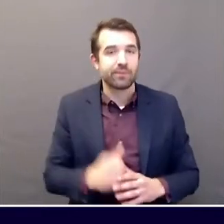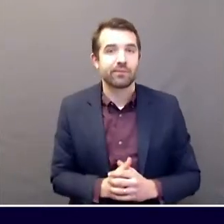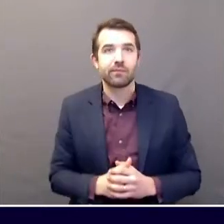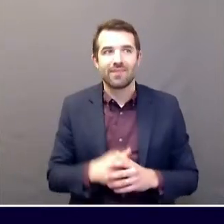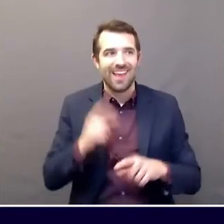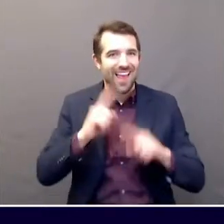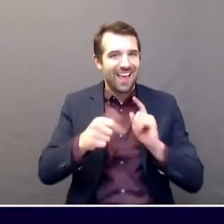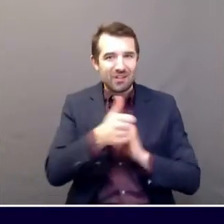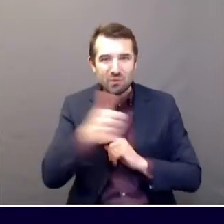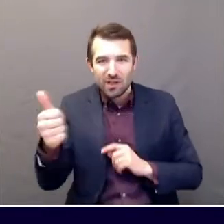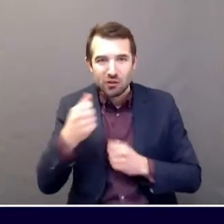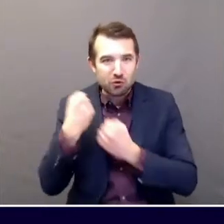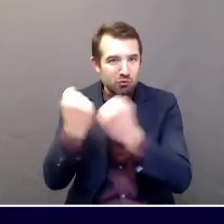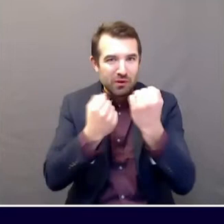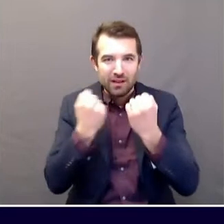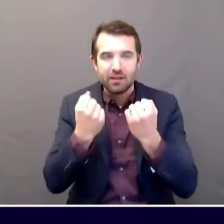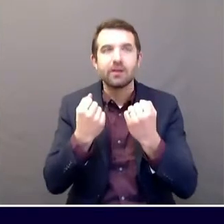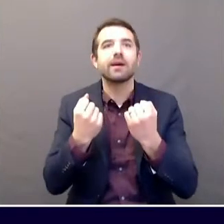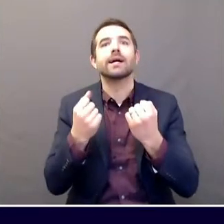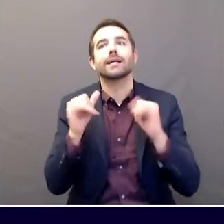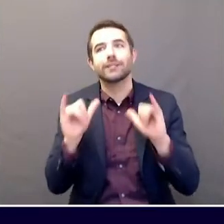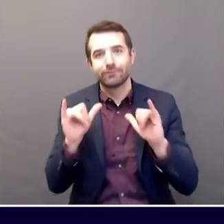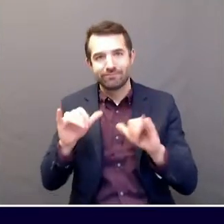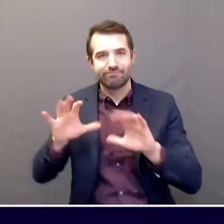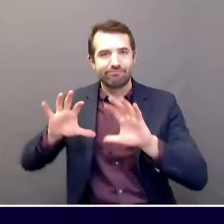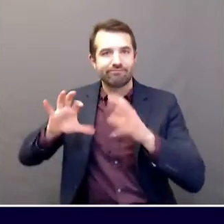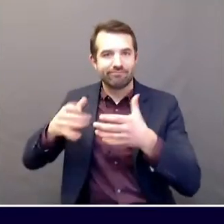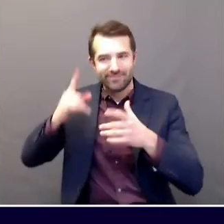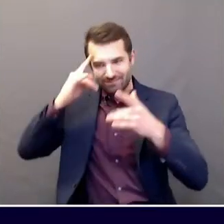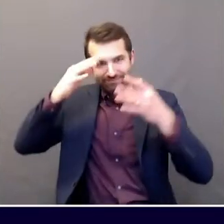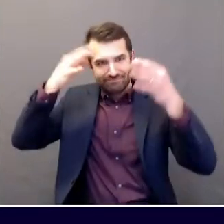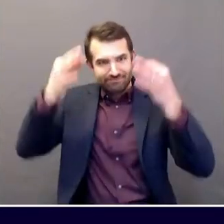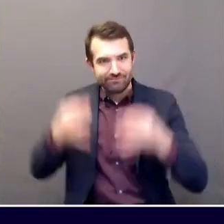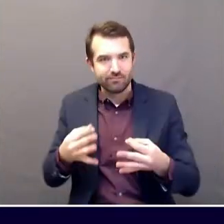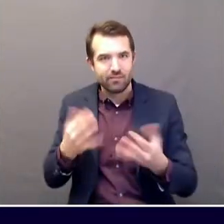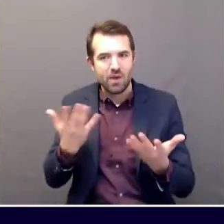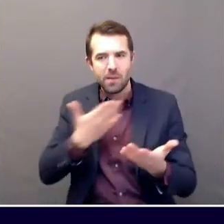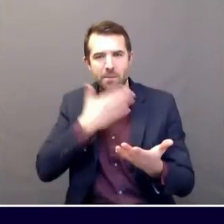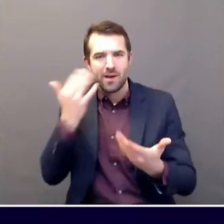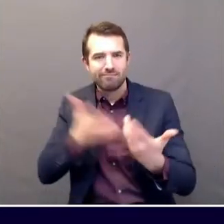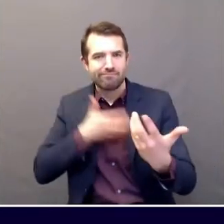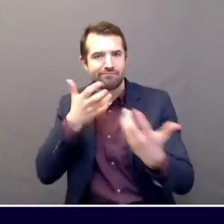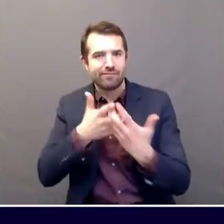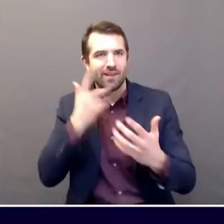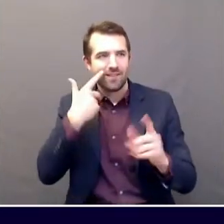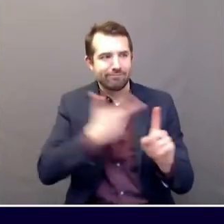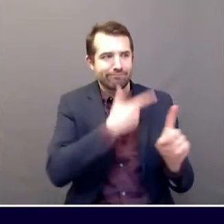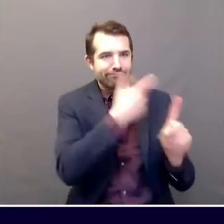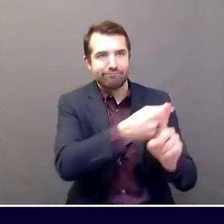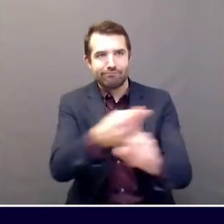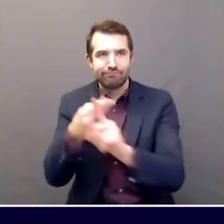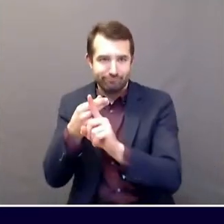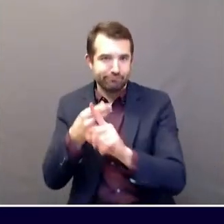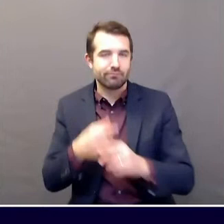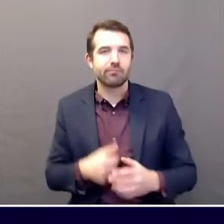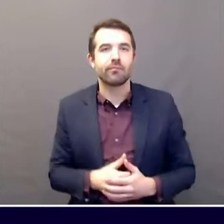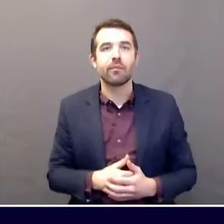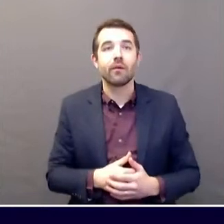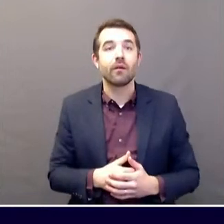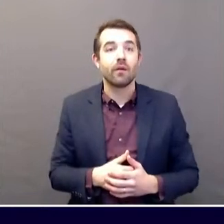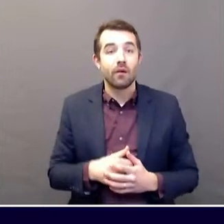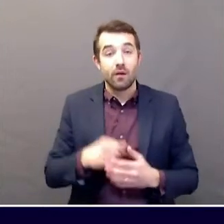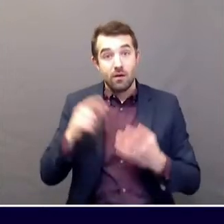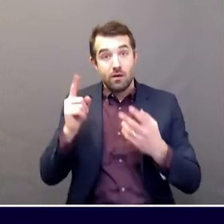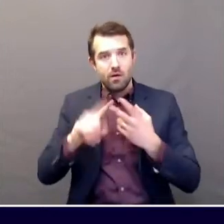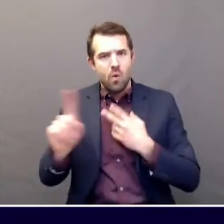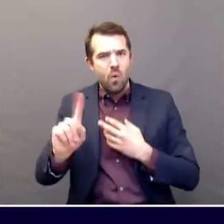find out where are those places in the state where the percentage of people vaccinated is especially low. So that does include York County, it